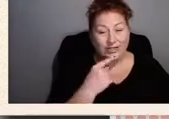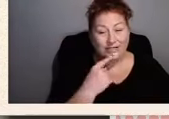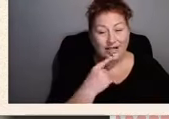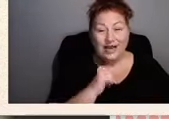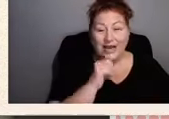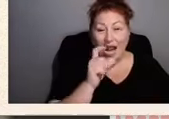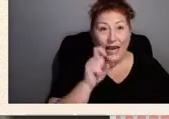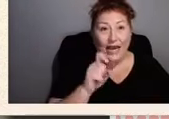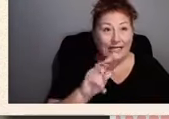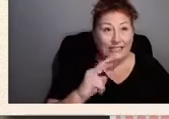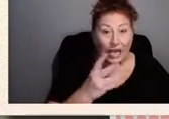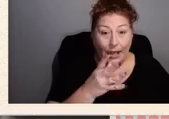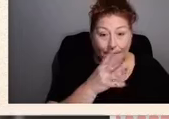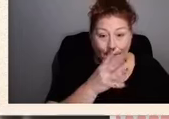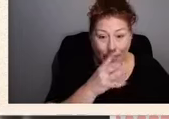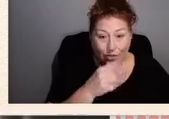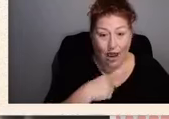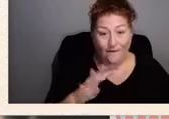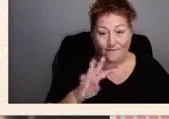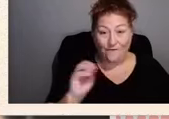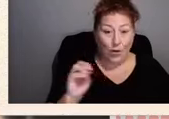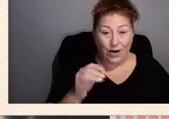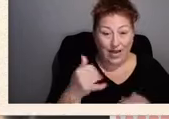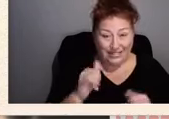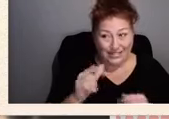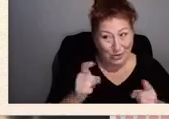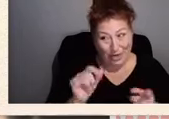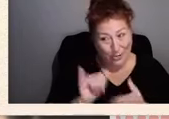mother. I'm 40 and I still deal with that.